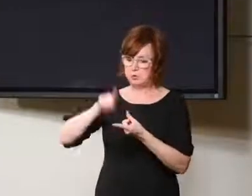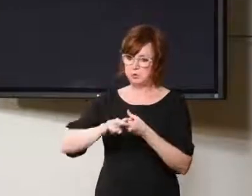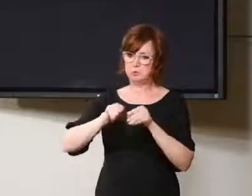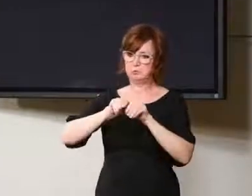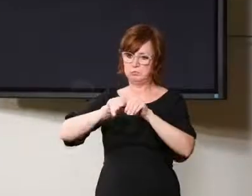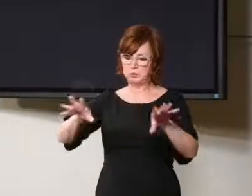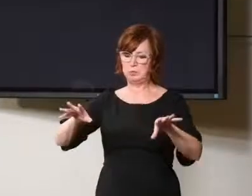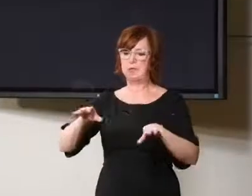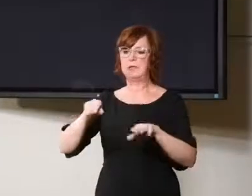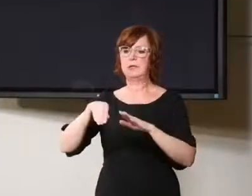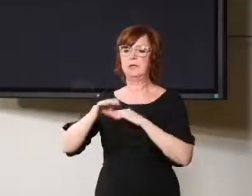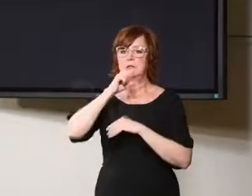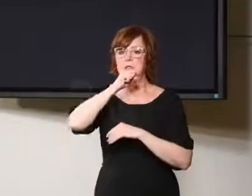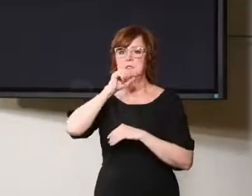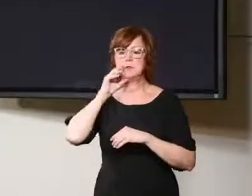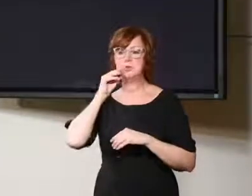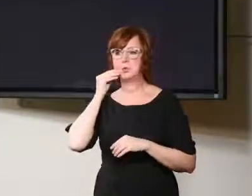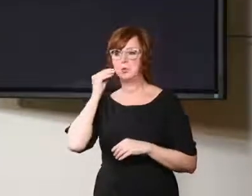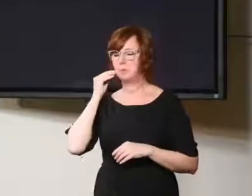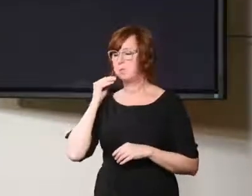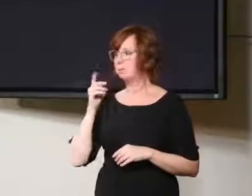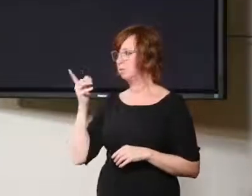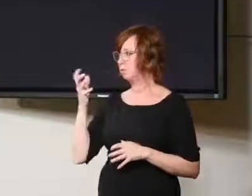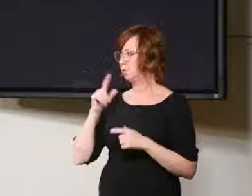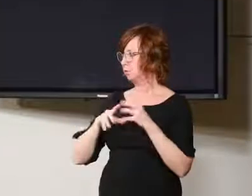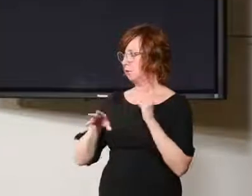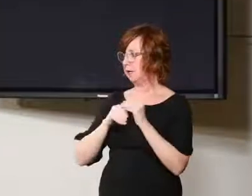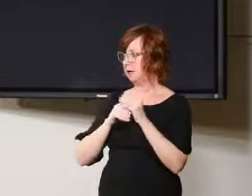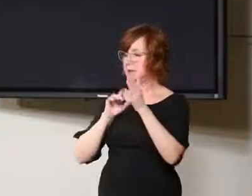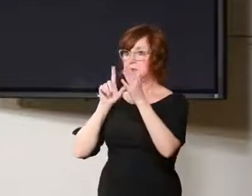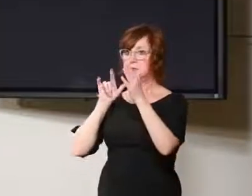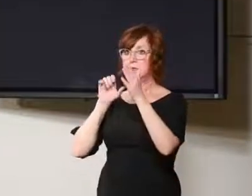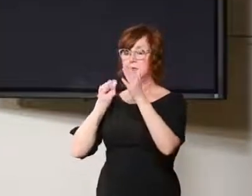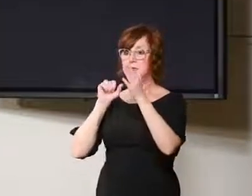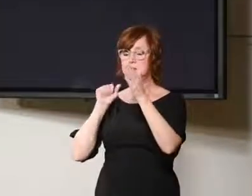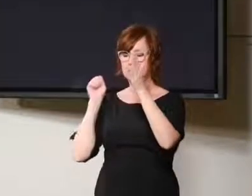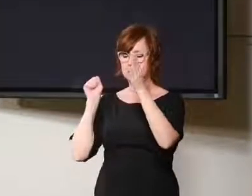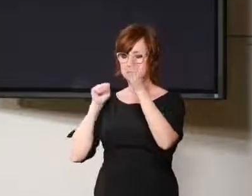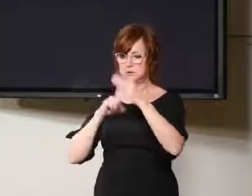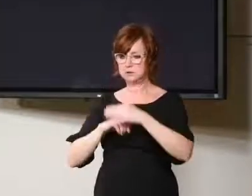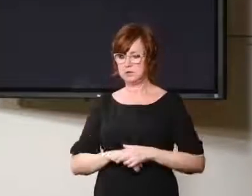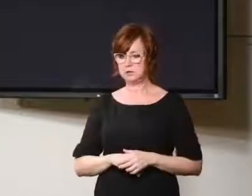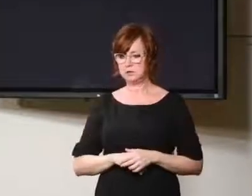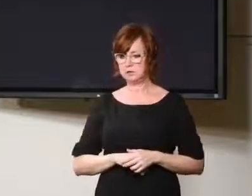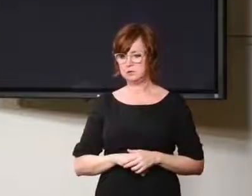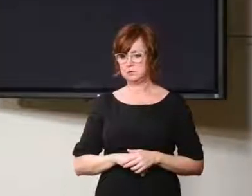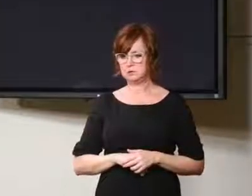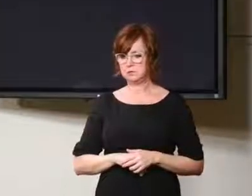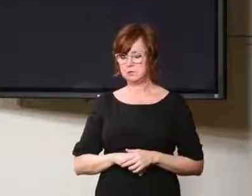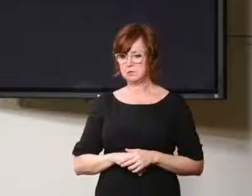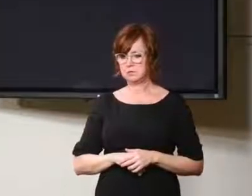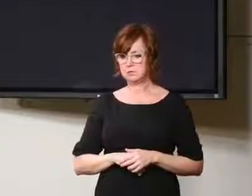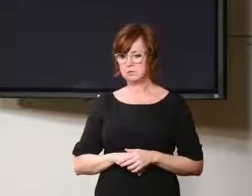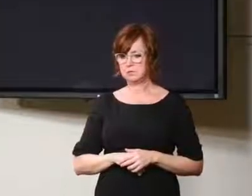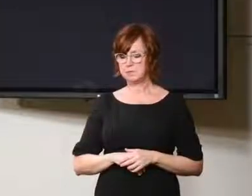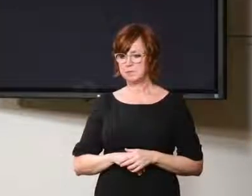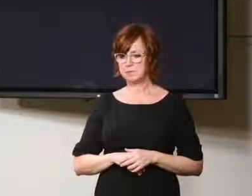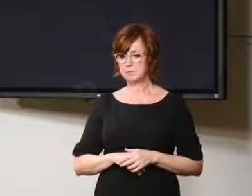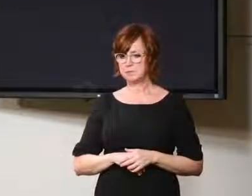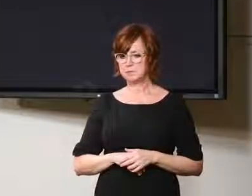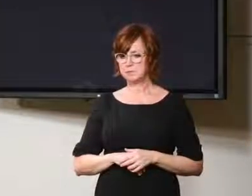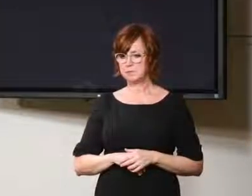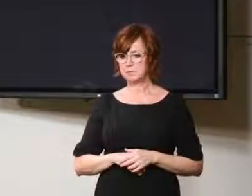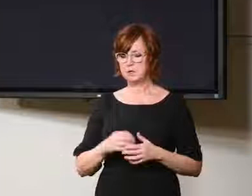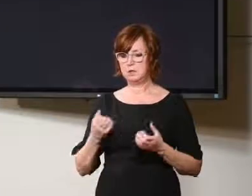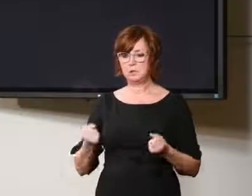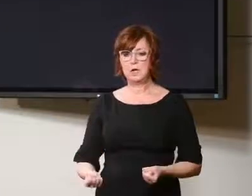settings. Do you have a follow-up, Lisa? Yeah, can you tell me how many cases and how much testing there's